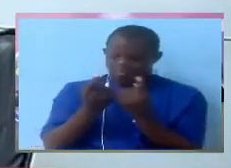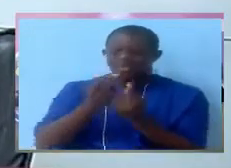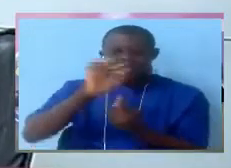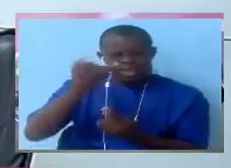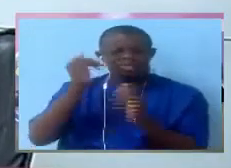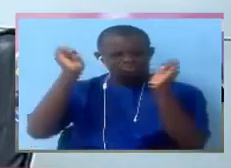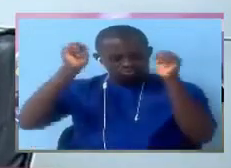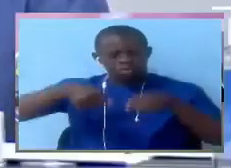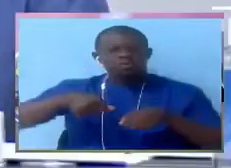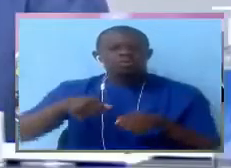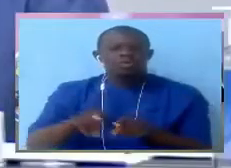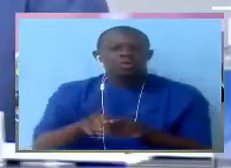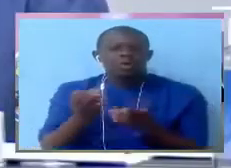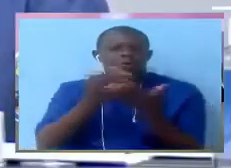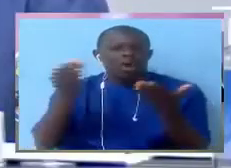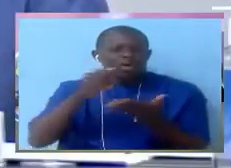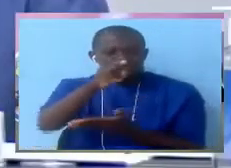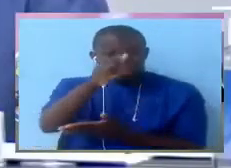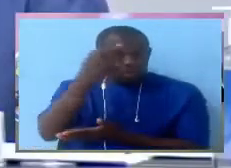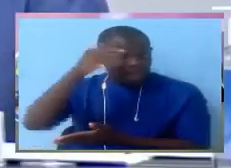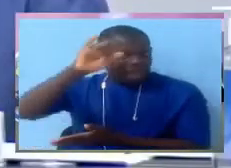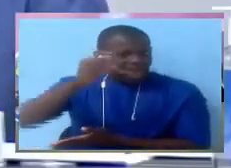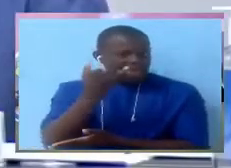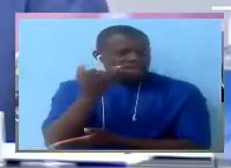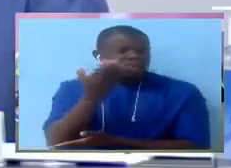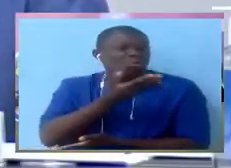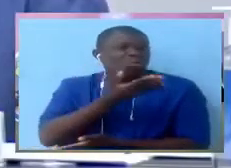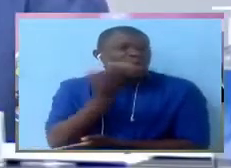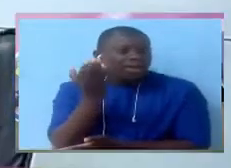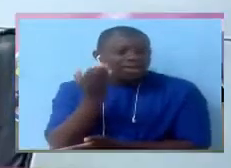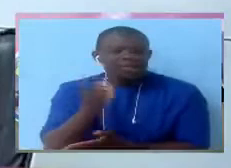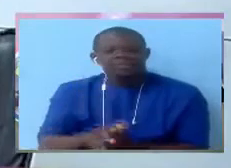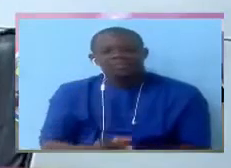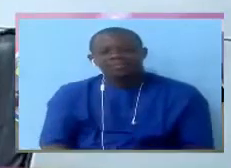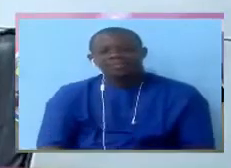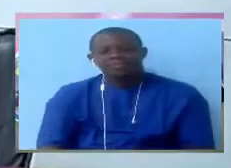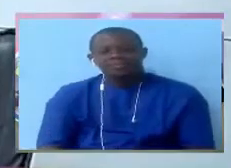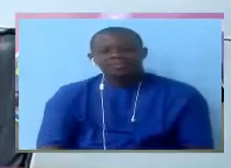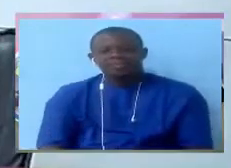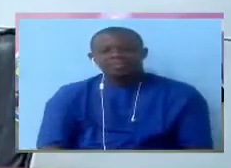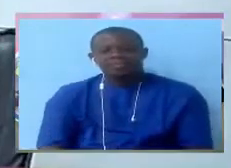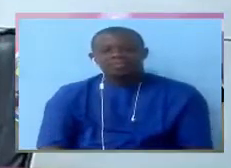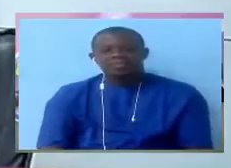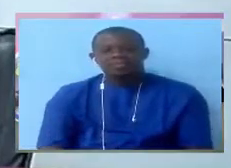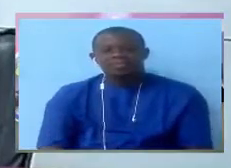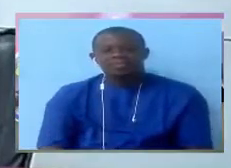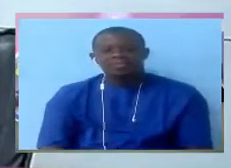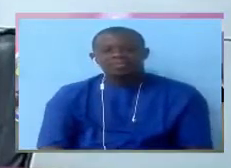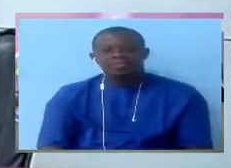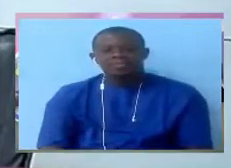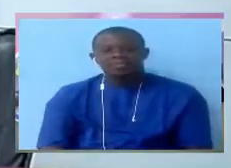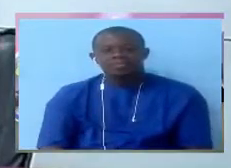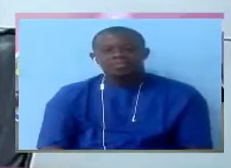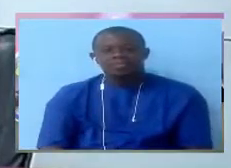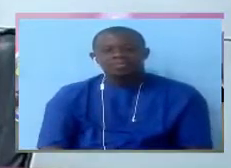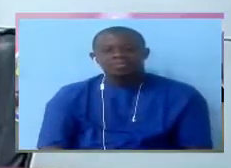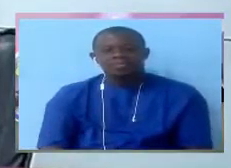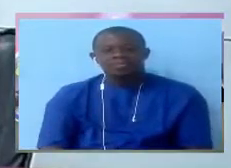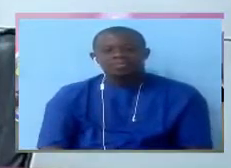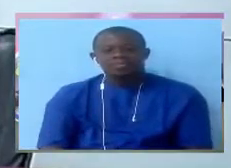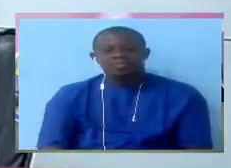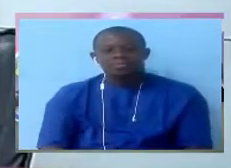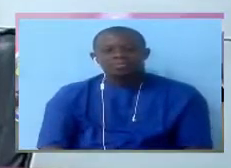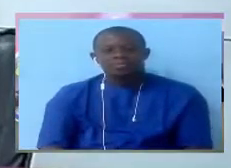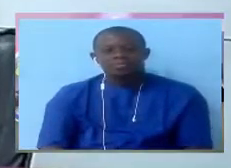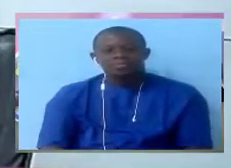be. Why do you agree with that? Lu da nga and ci lolu? Because ñun activity bi rek na def. Ñun mom